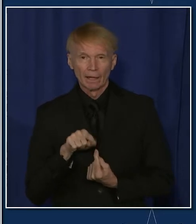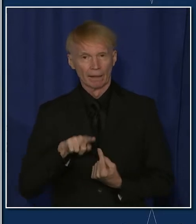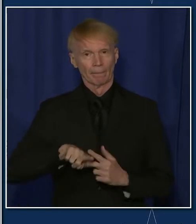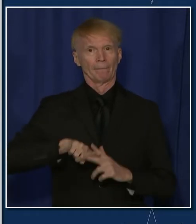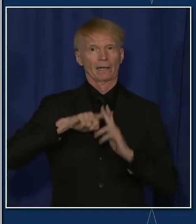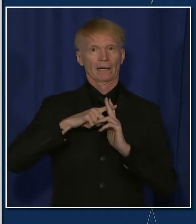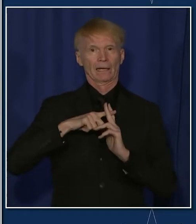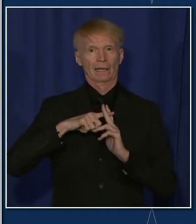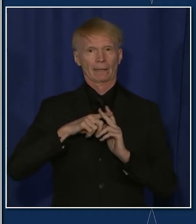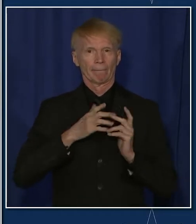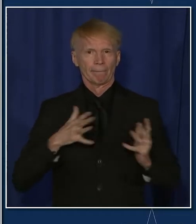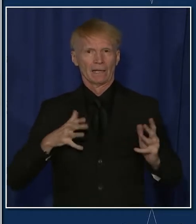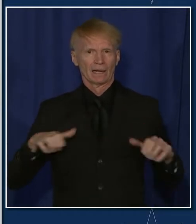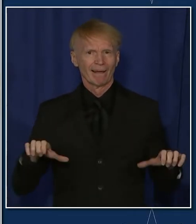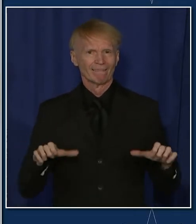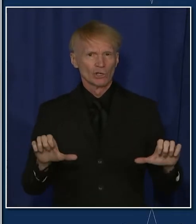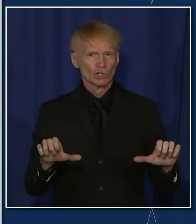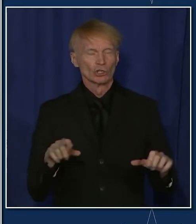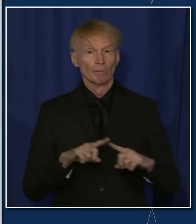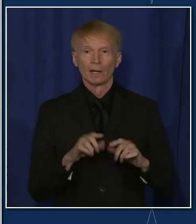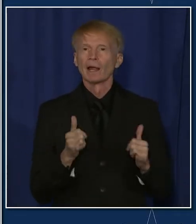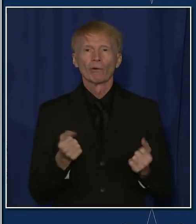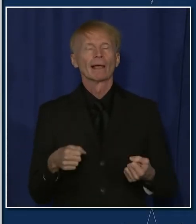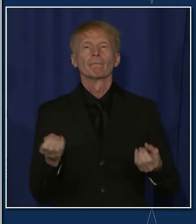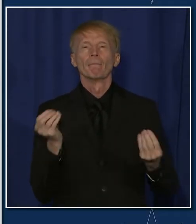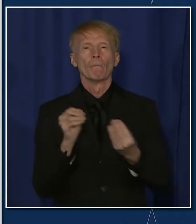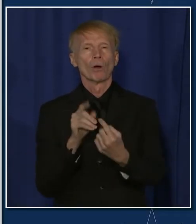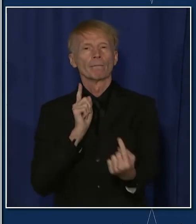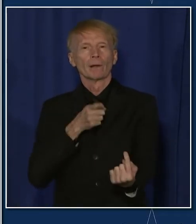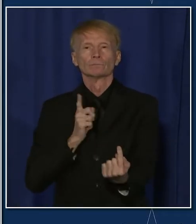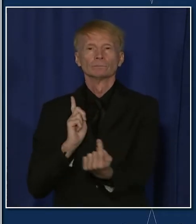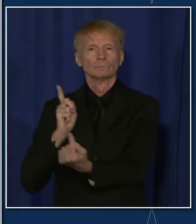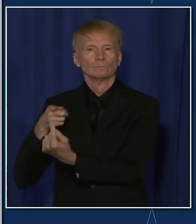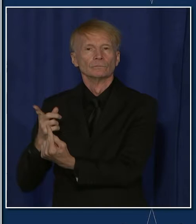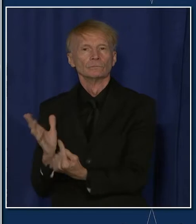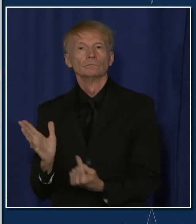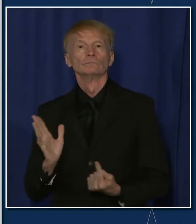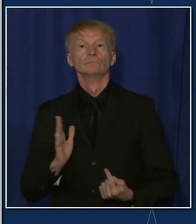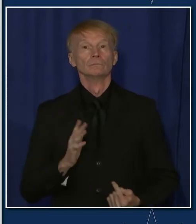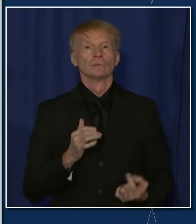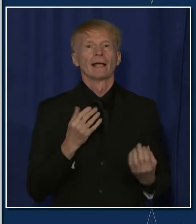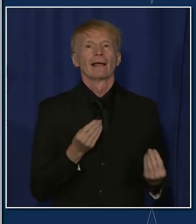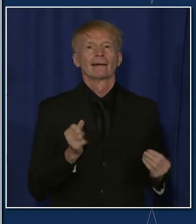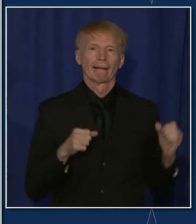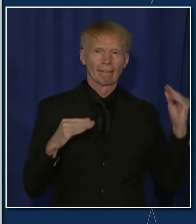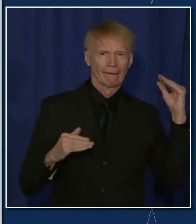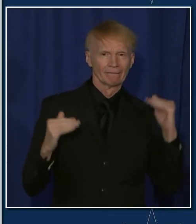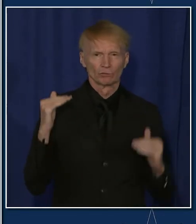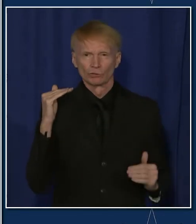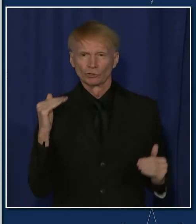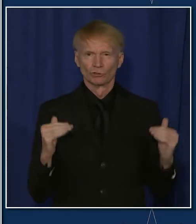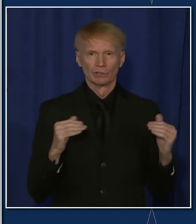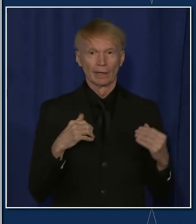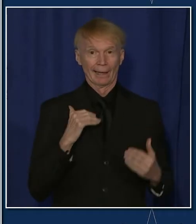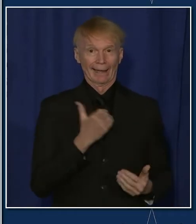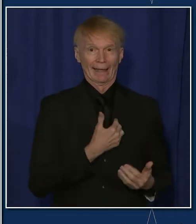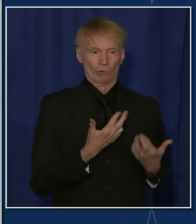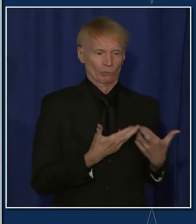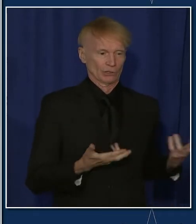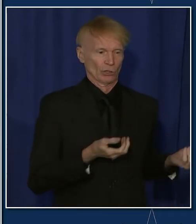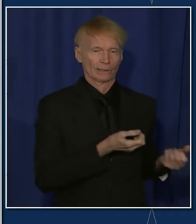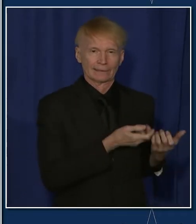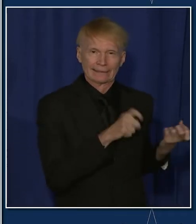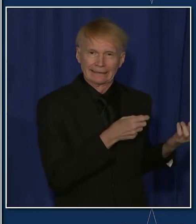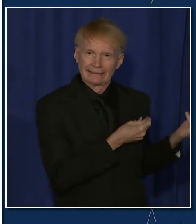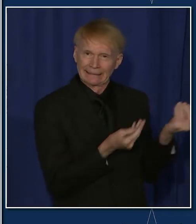beginning of this big effort, but now we can be much more targeted, and we will also leverage our resources so that for families who now